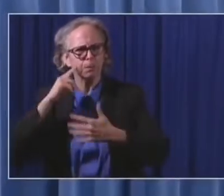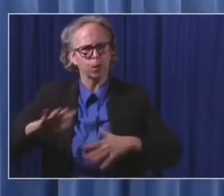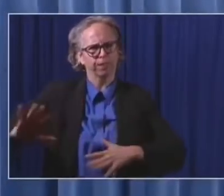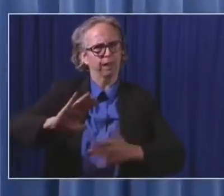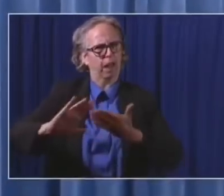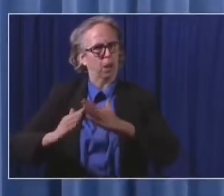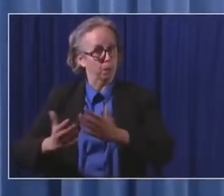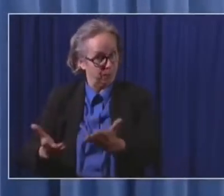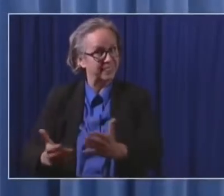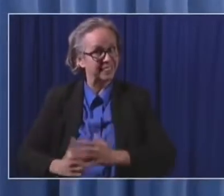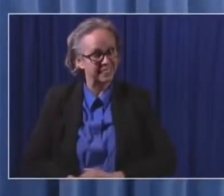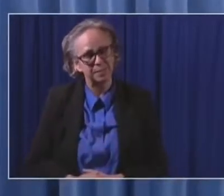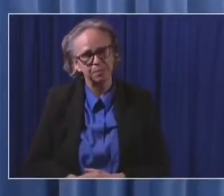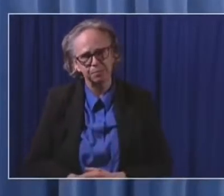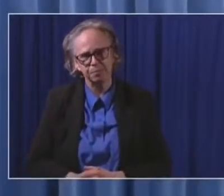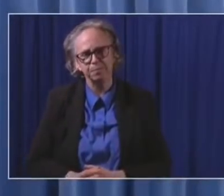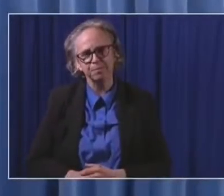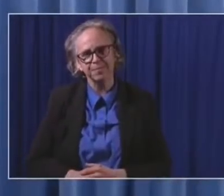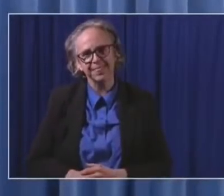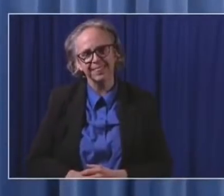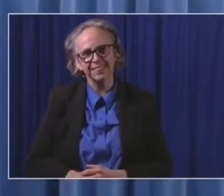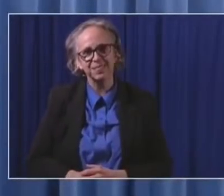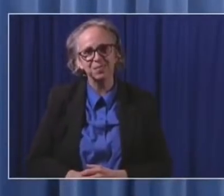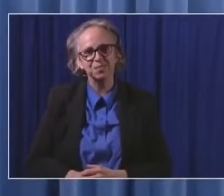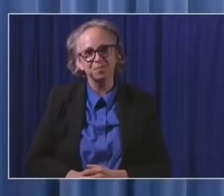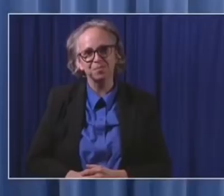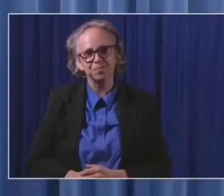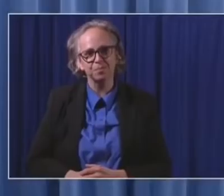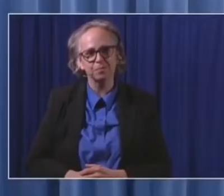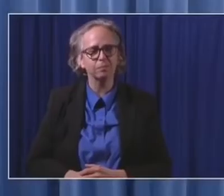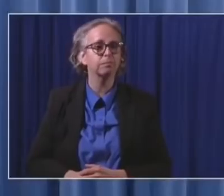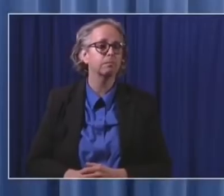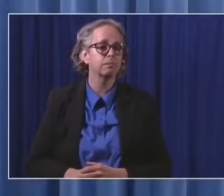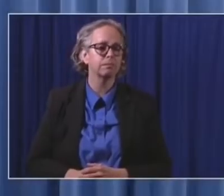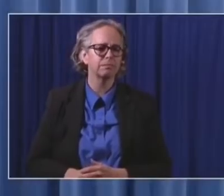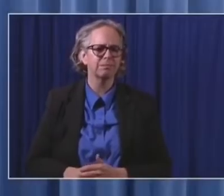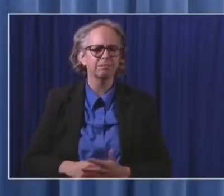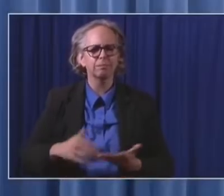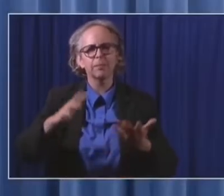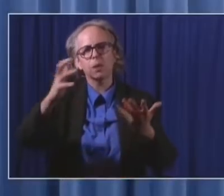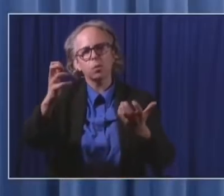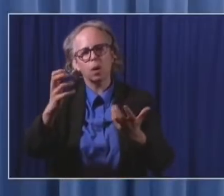community leaders who can provide career and social direction.